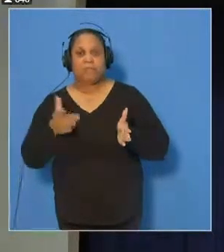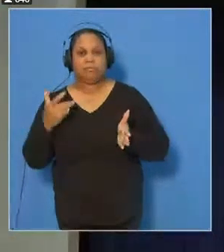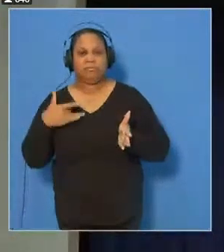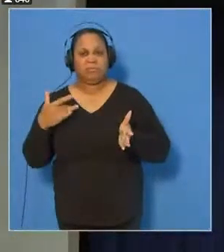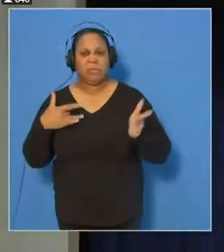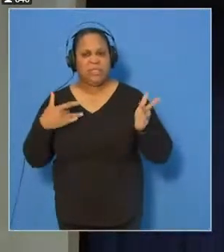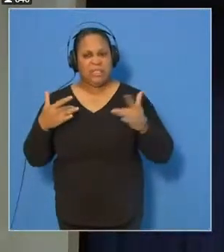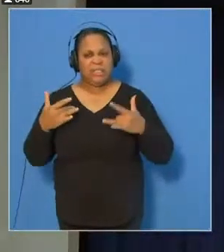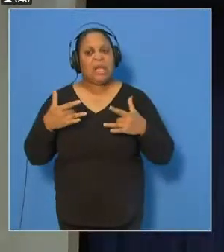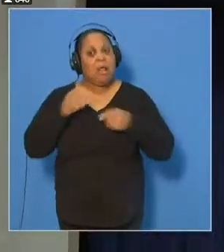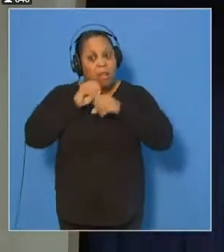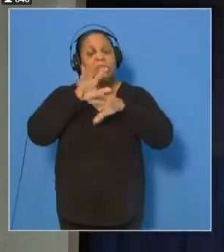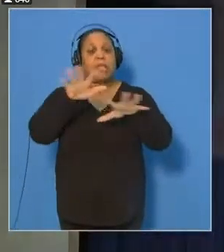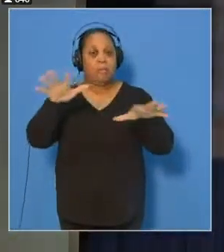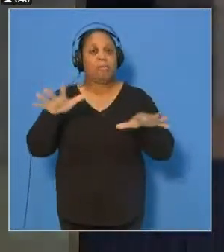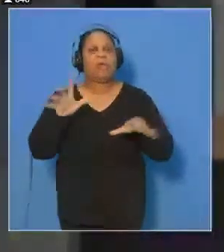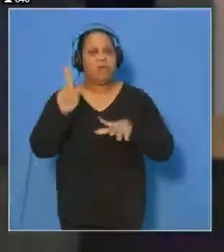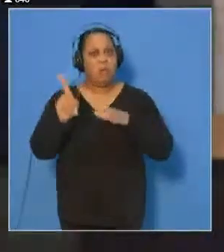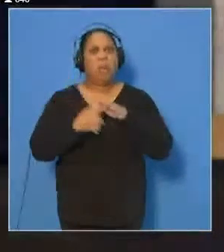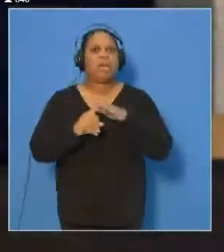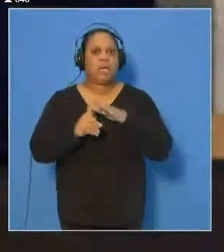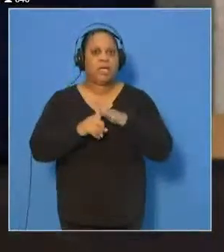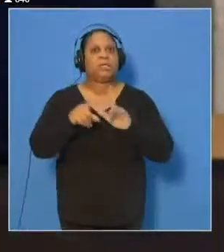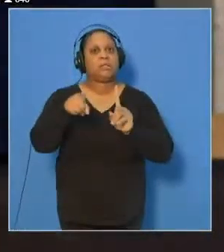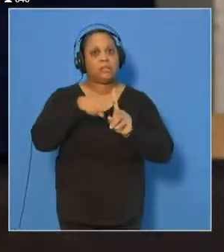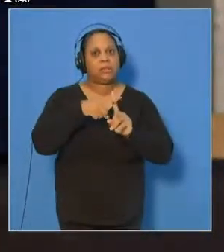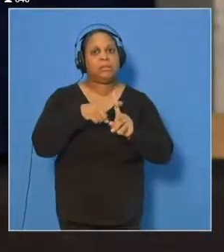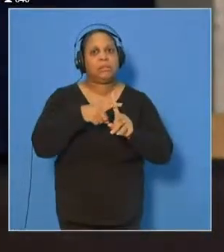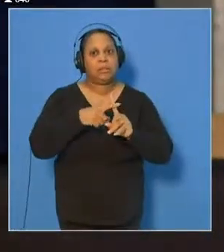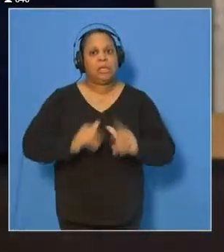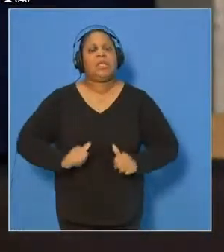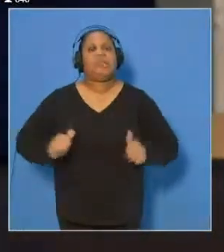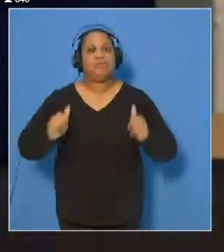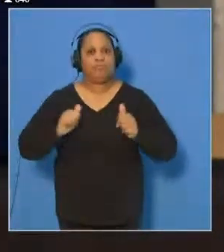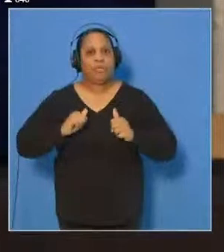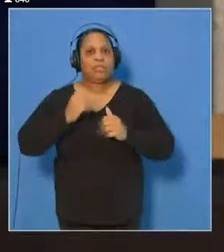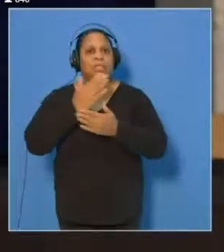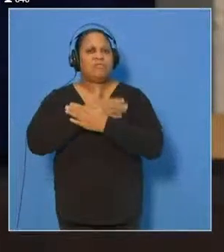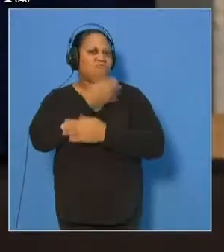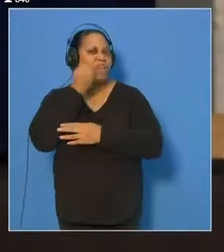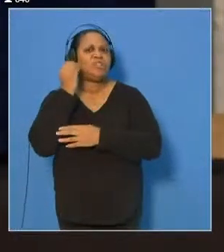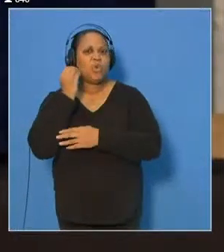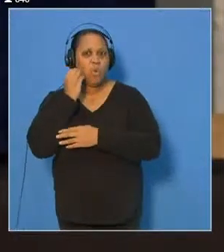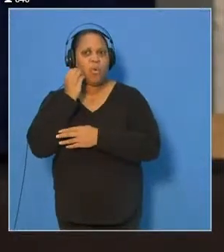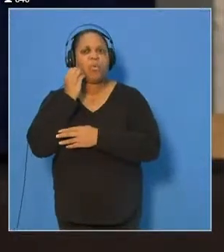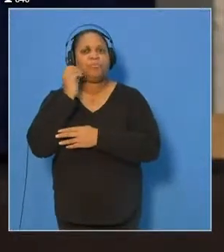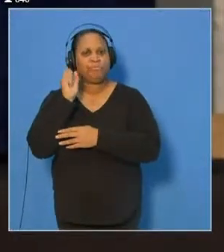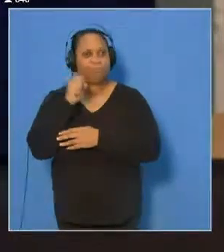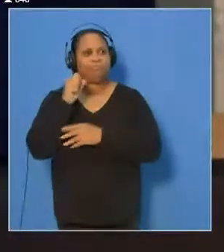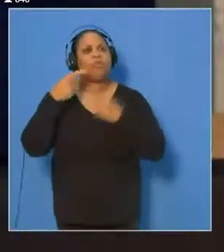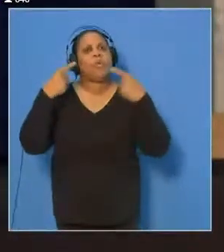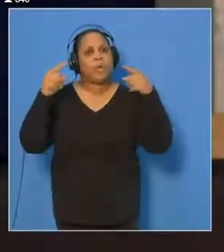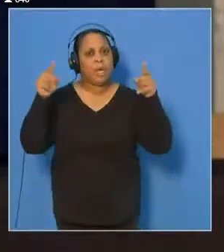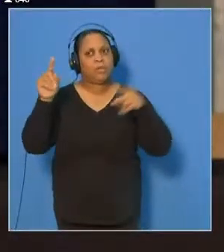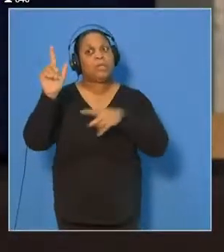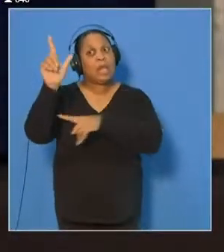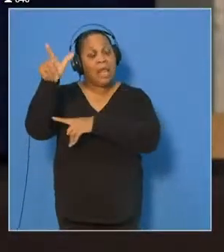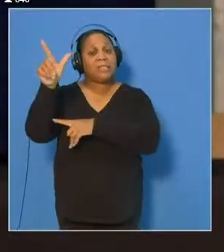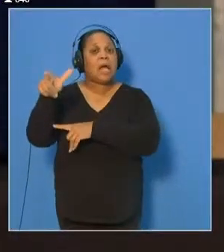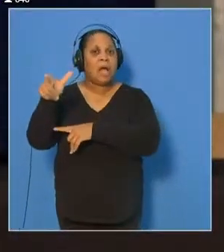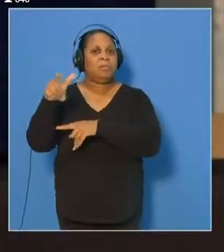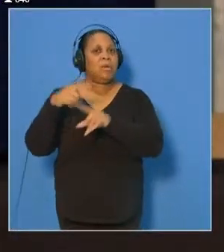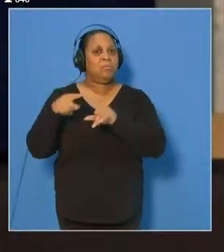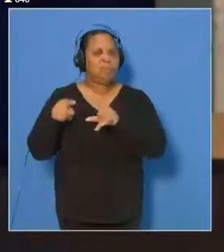that an outbreak, one case of COVID-19 in a resident in a rest home, and we will make the announcement at that time. And it's